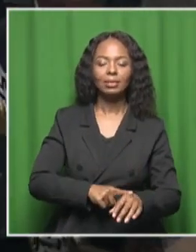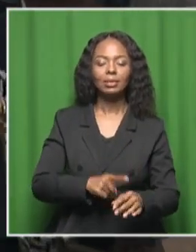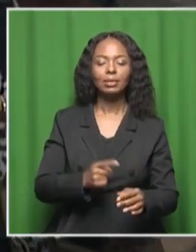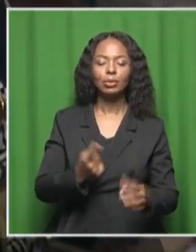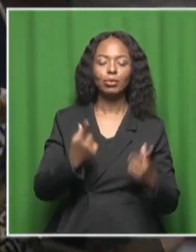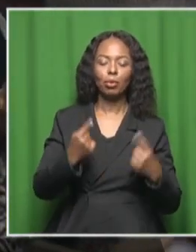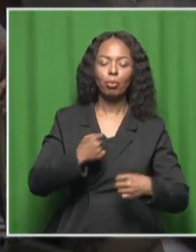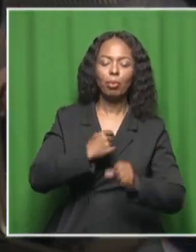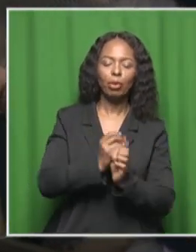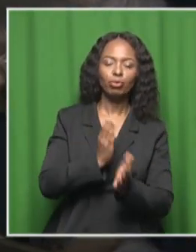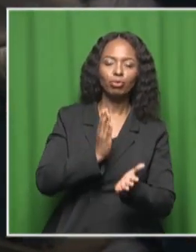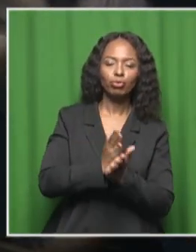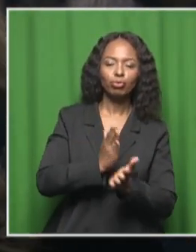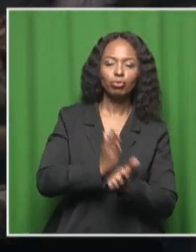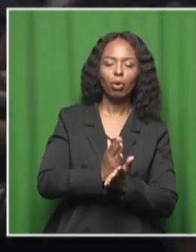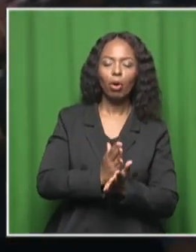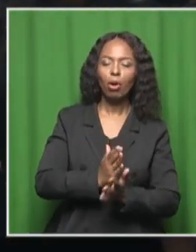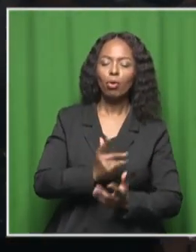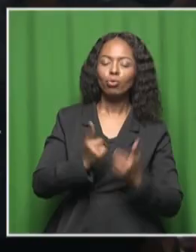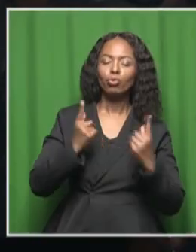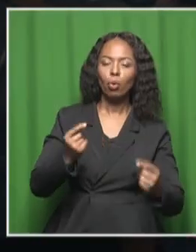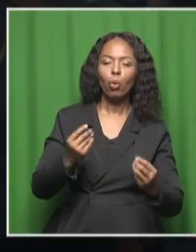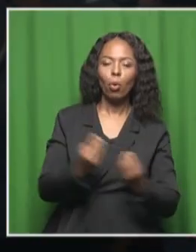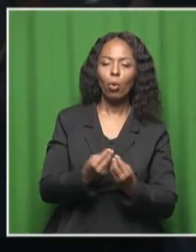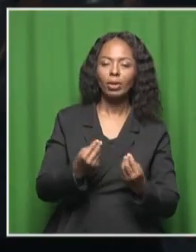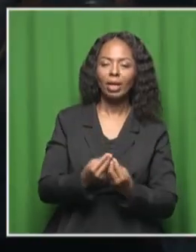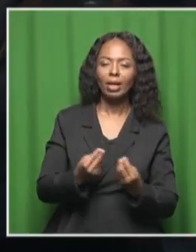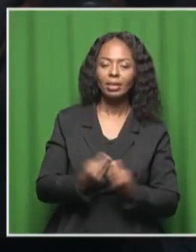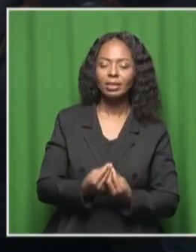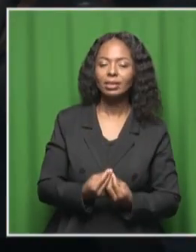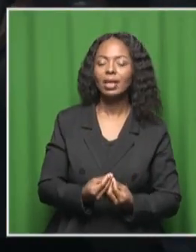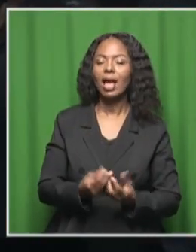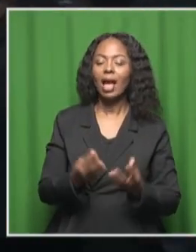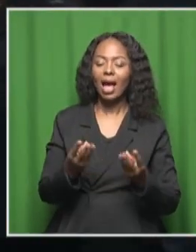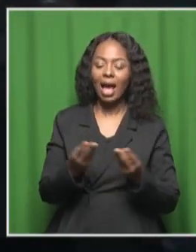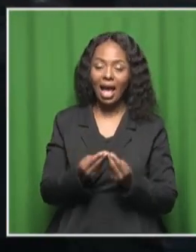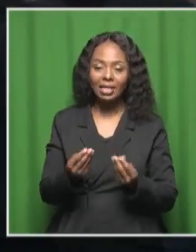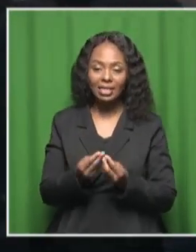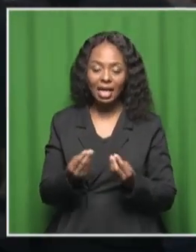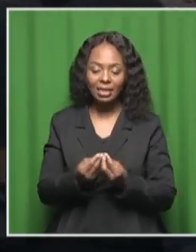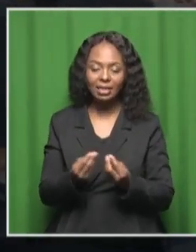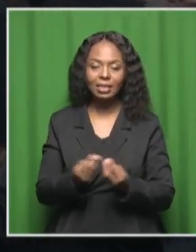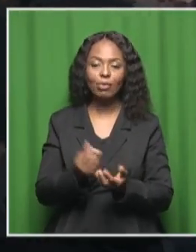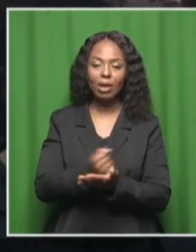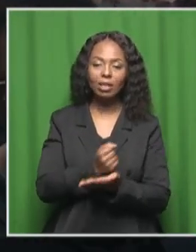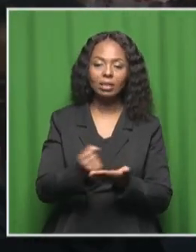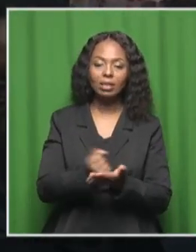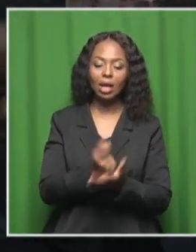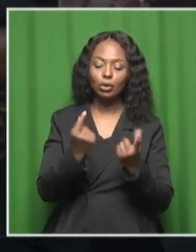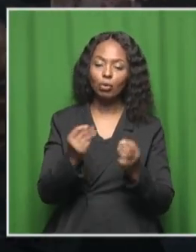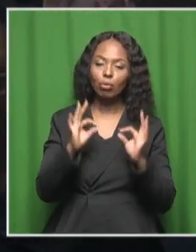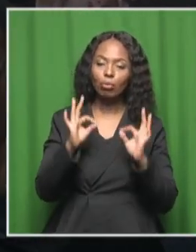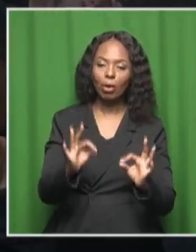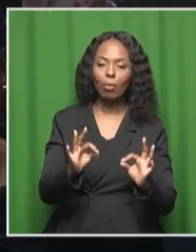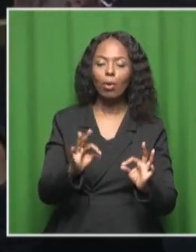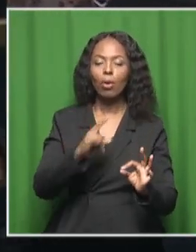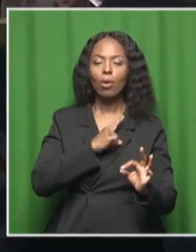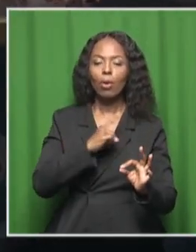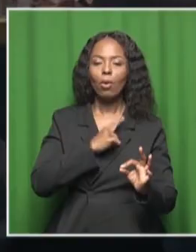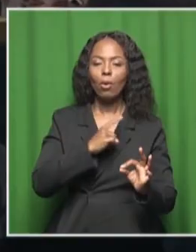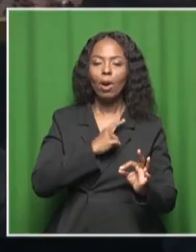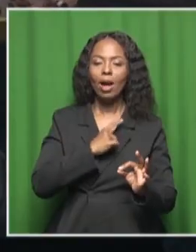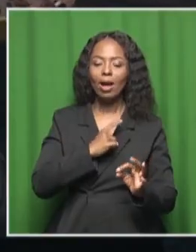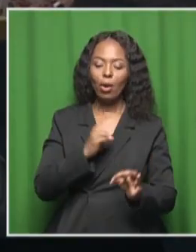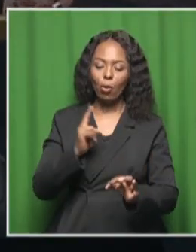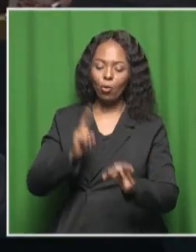make sure that the asset register is done so well that they do not get a qualified audit. And Minister, I